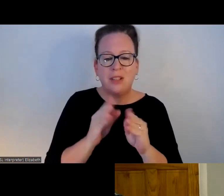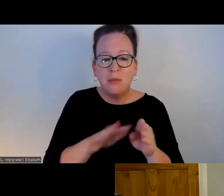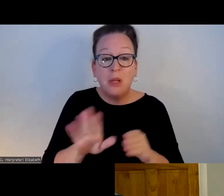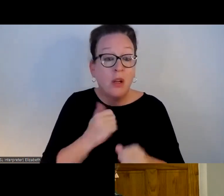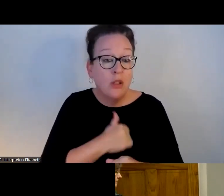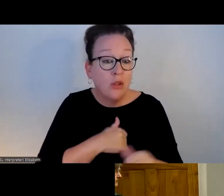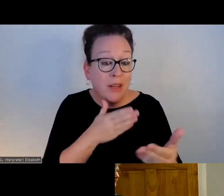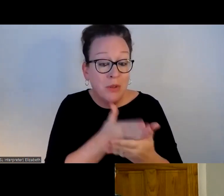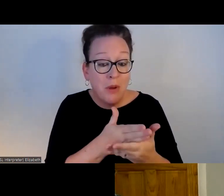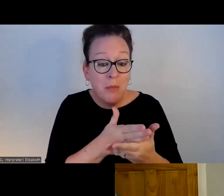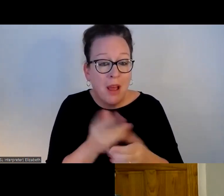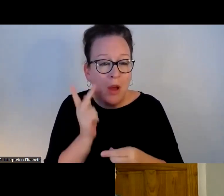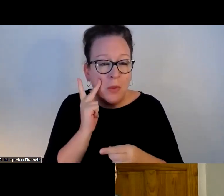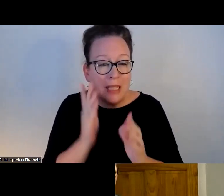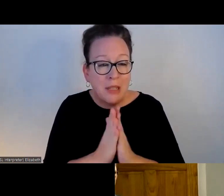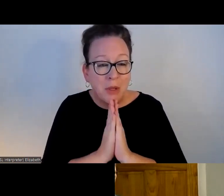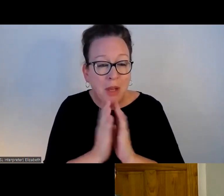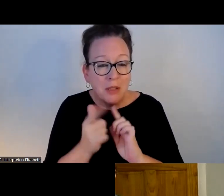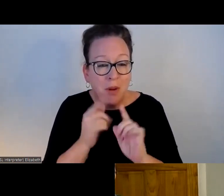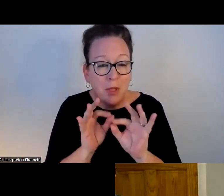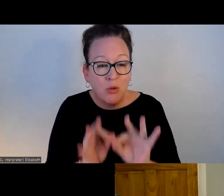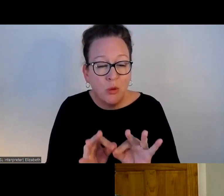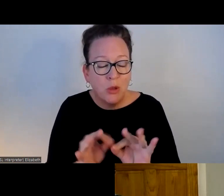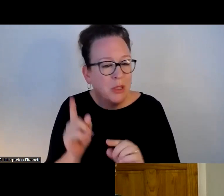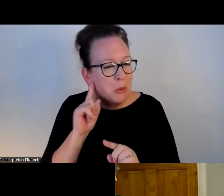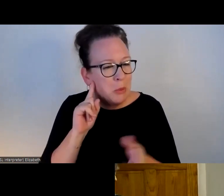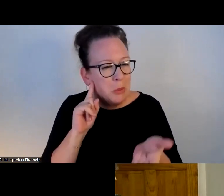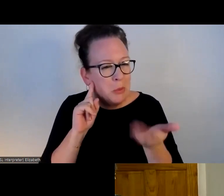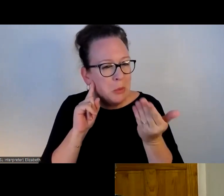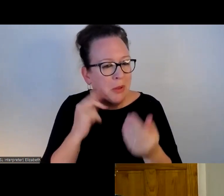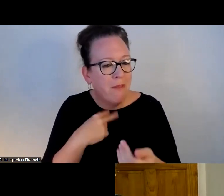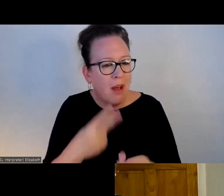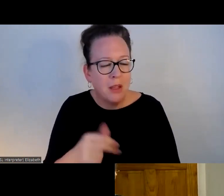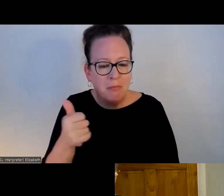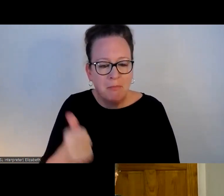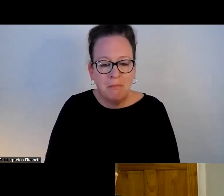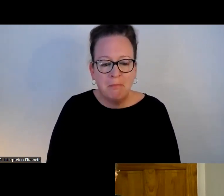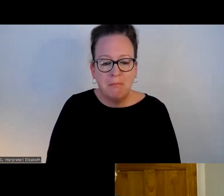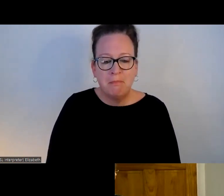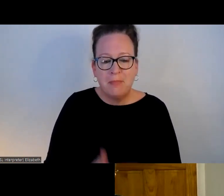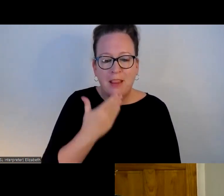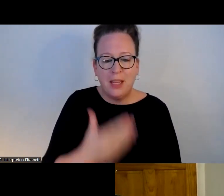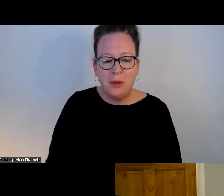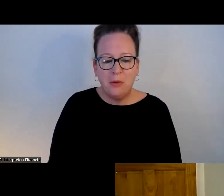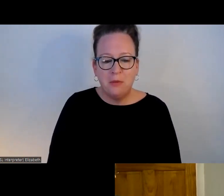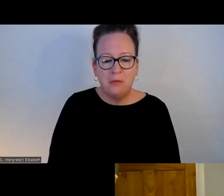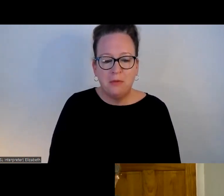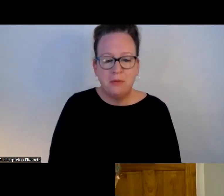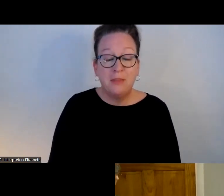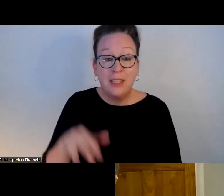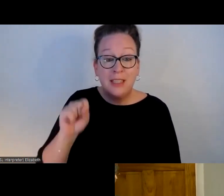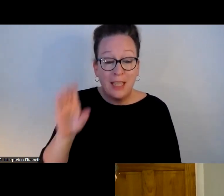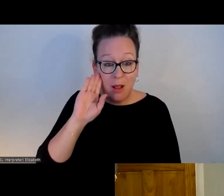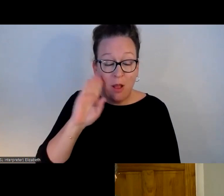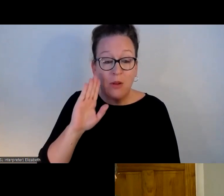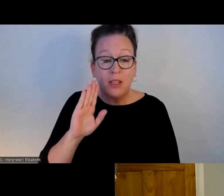interrupt. We've gotten a request from an interpreter to speak up. So remind people to do that. Thank you. yes, hi, can